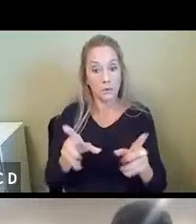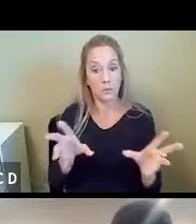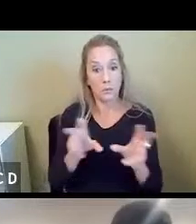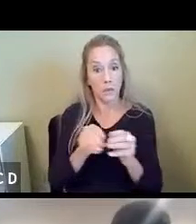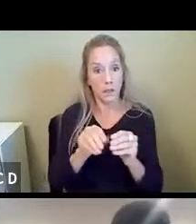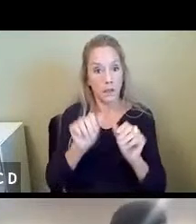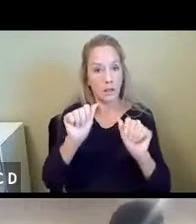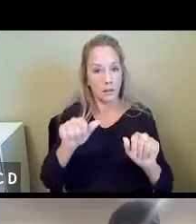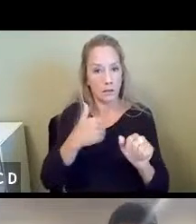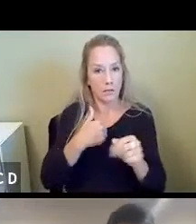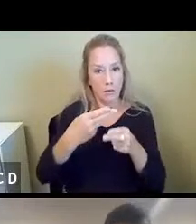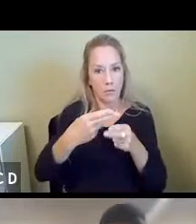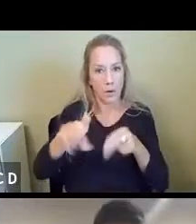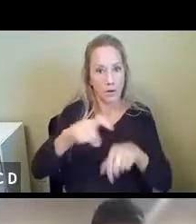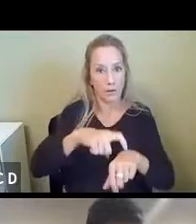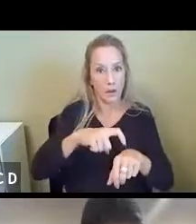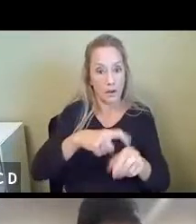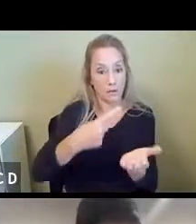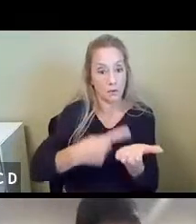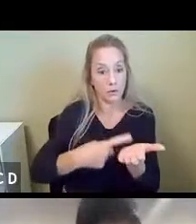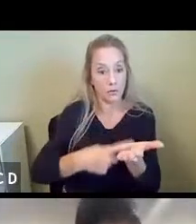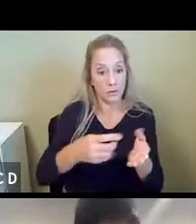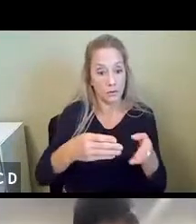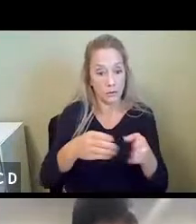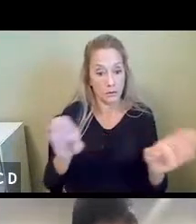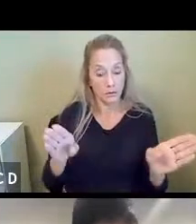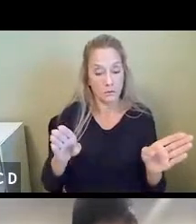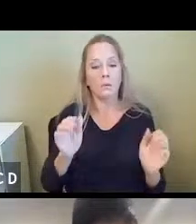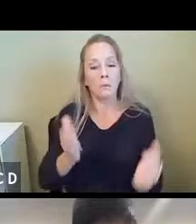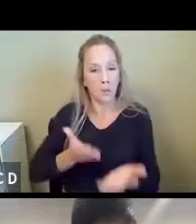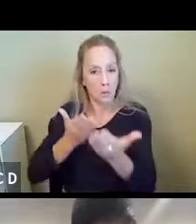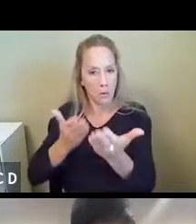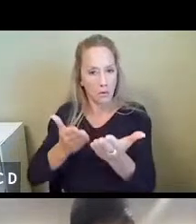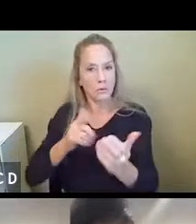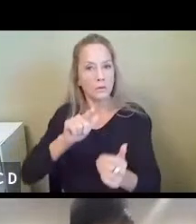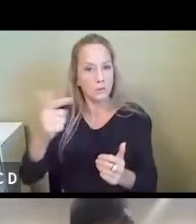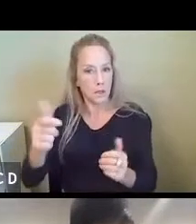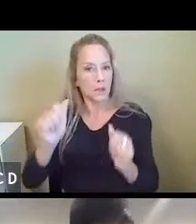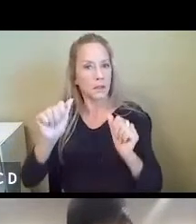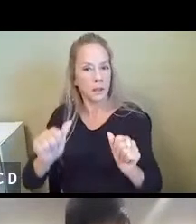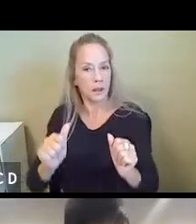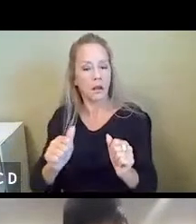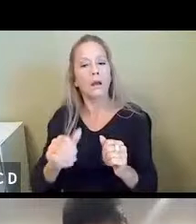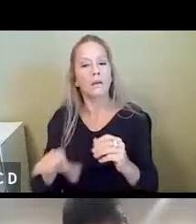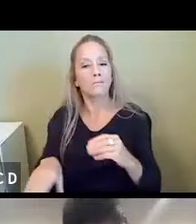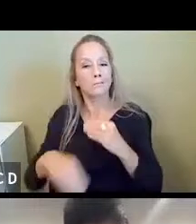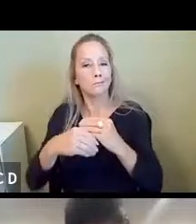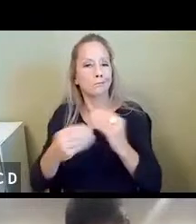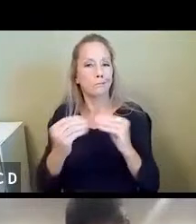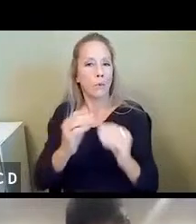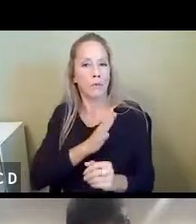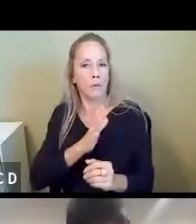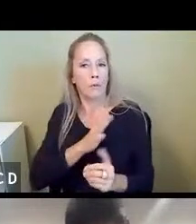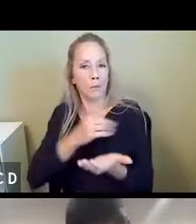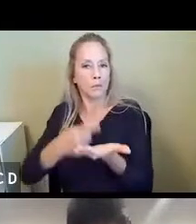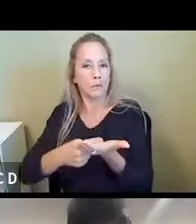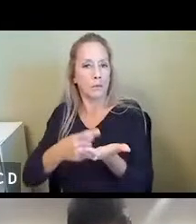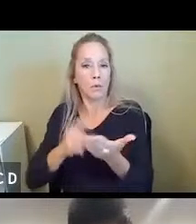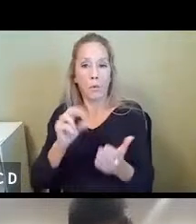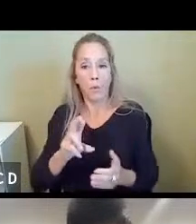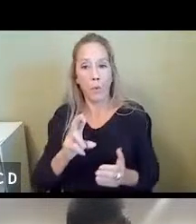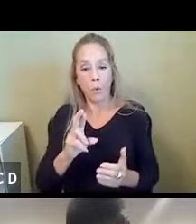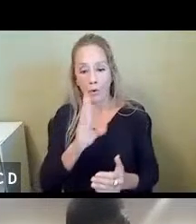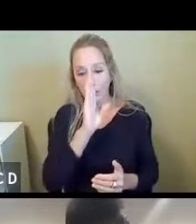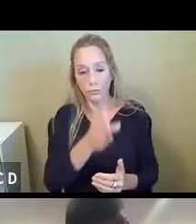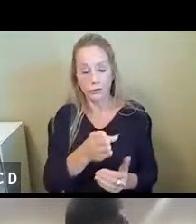of general discussion followed by a motion, a second, and then, more formal discussion of it. Or we can go right to a motion in a